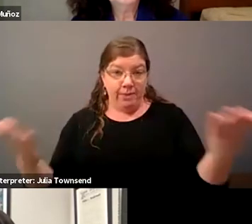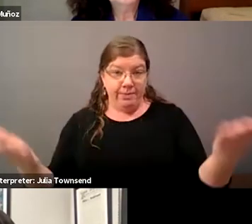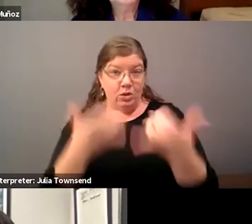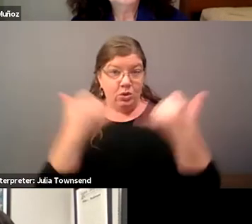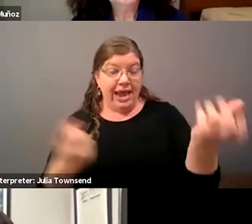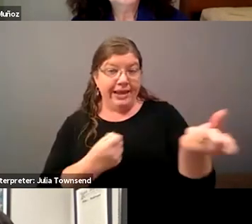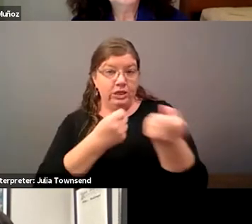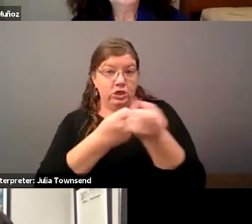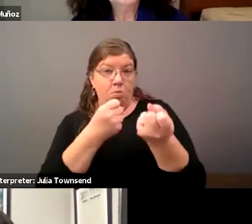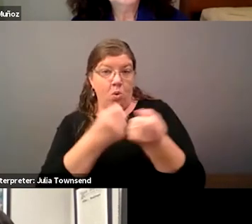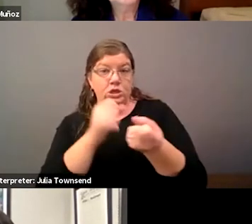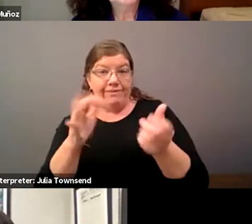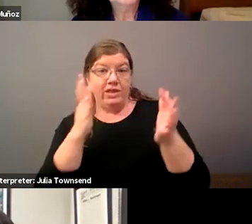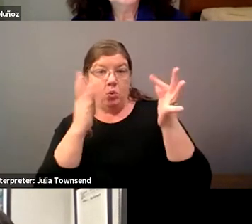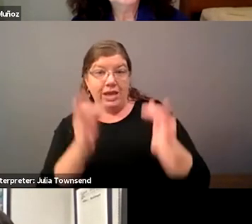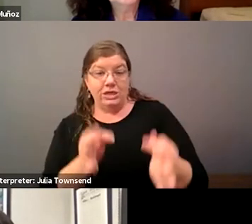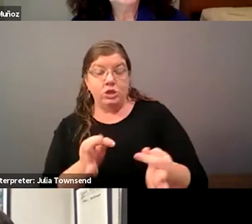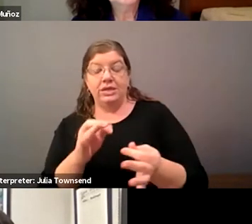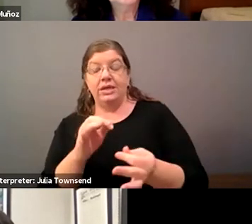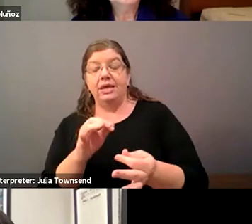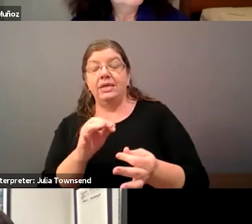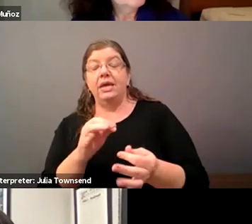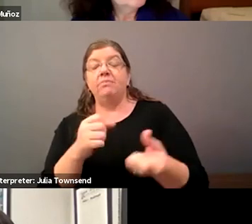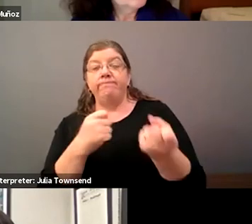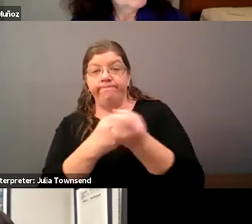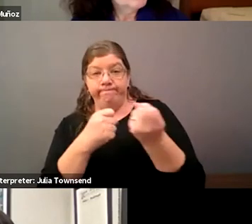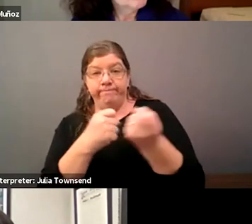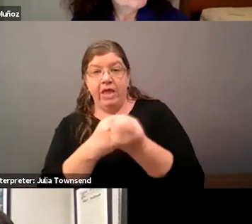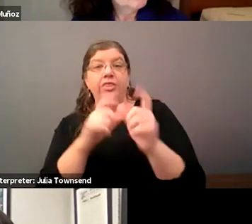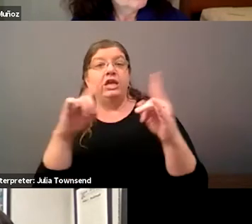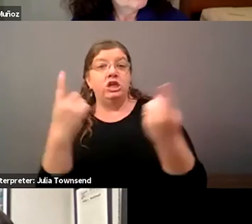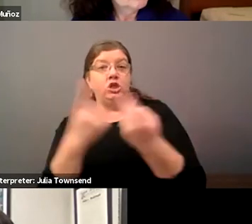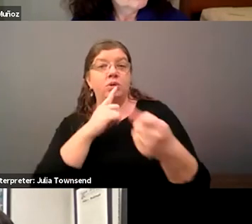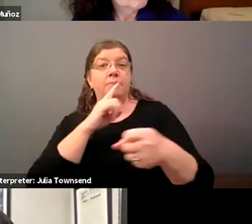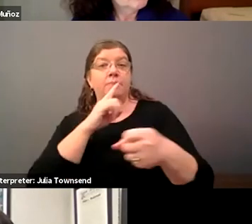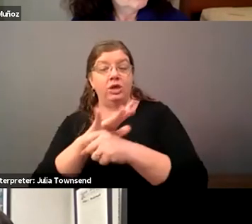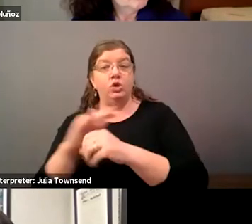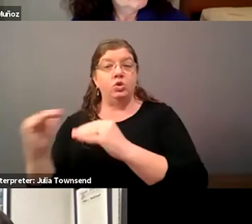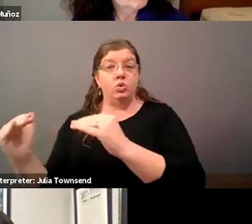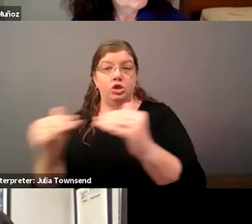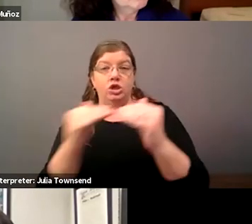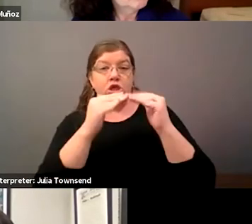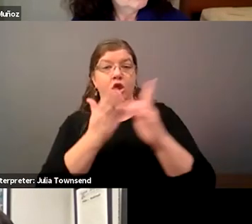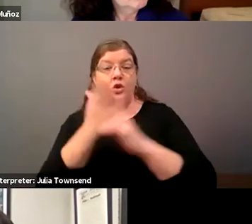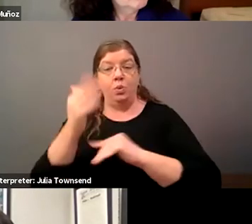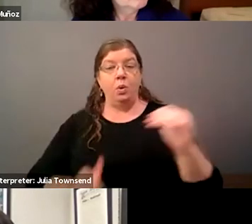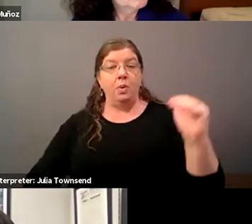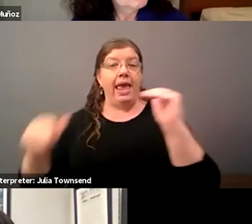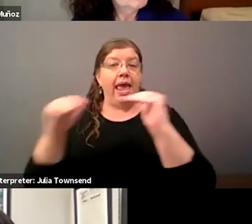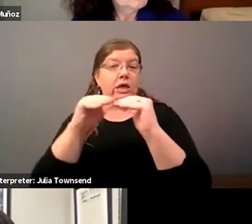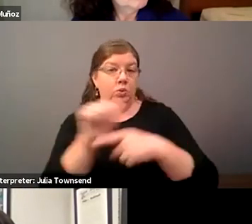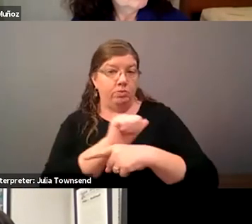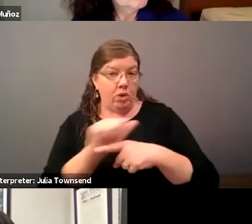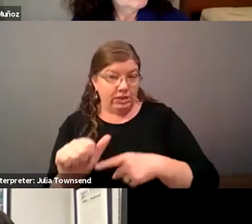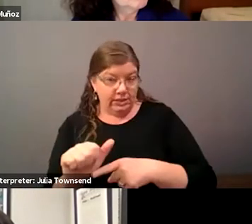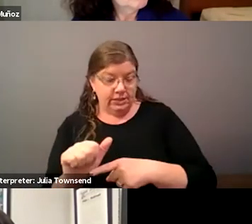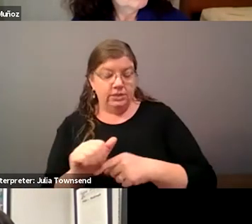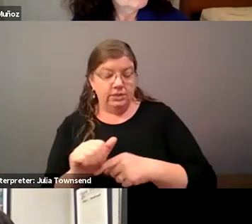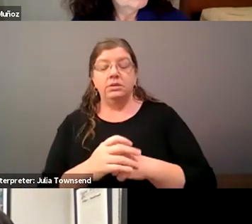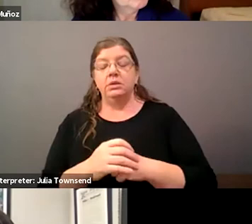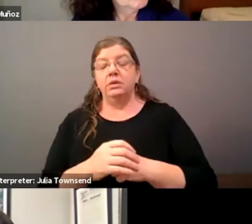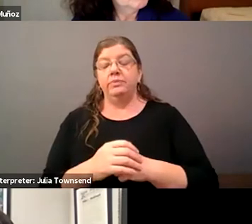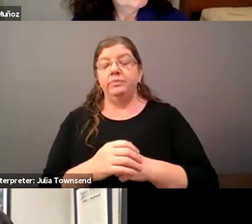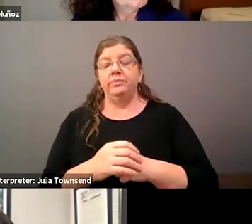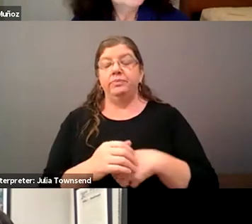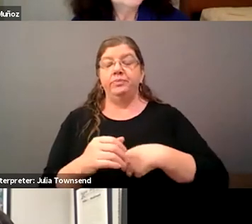in support of the resolution affirmation that the district's commitment to justice through equity driven practices i've